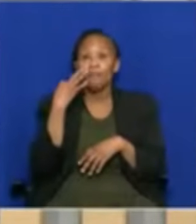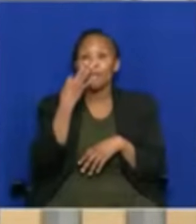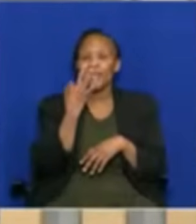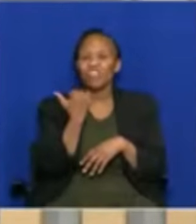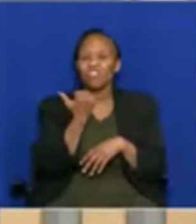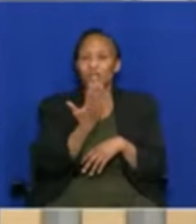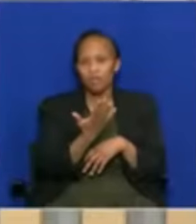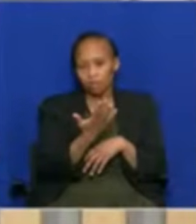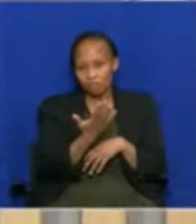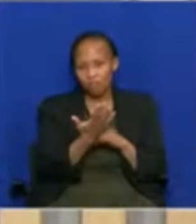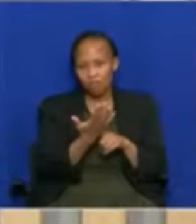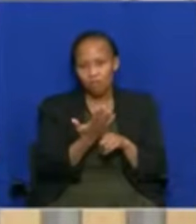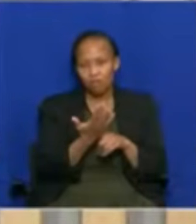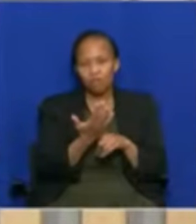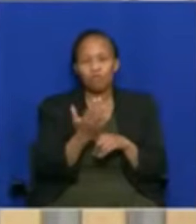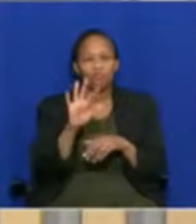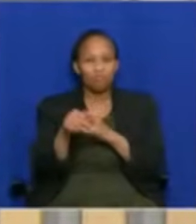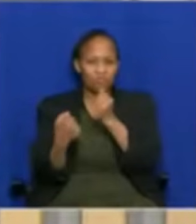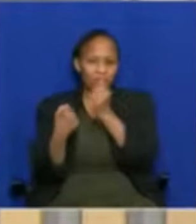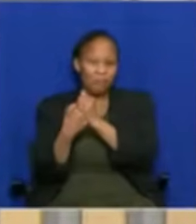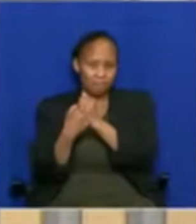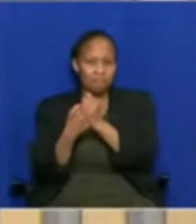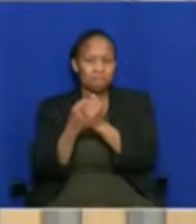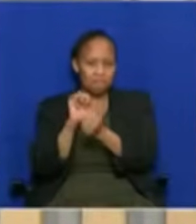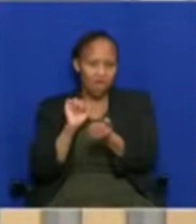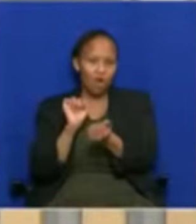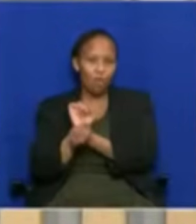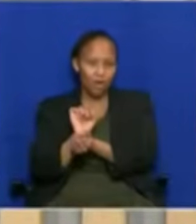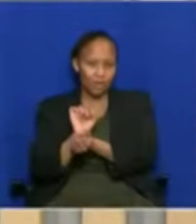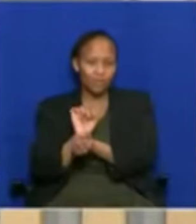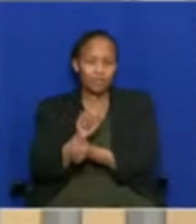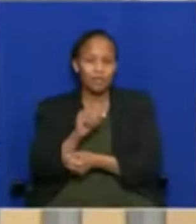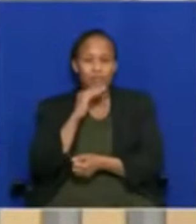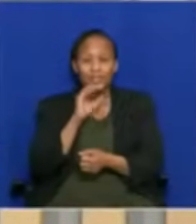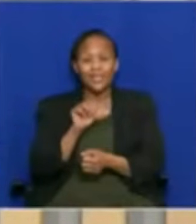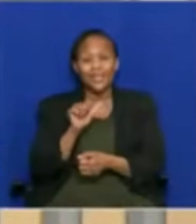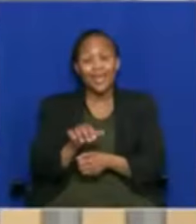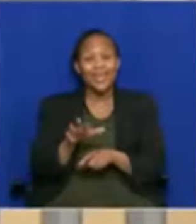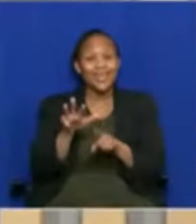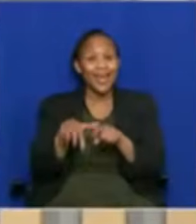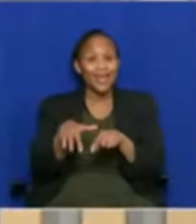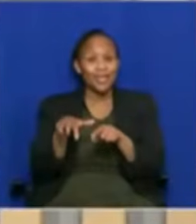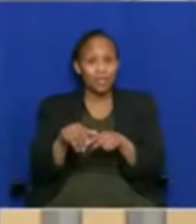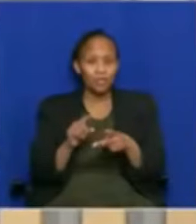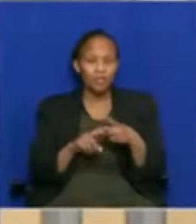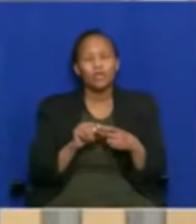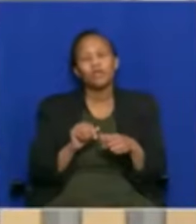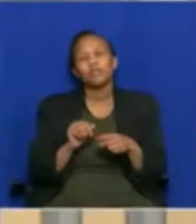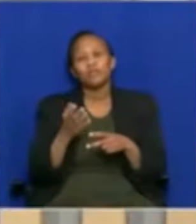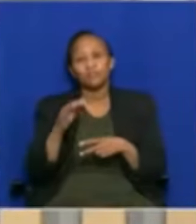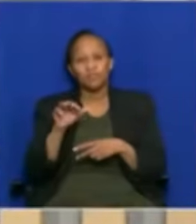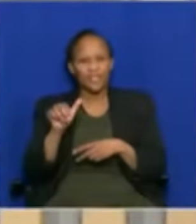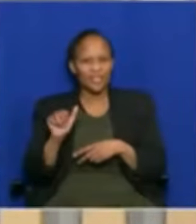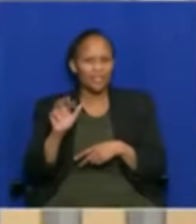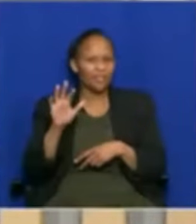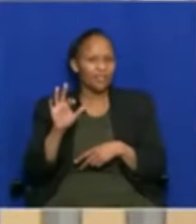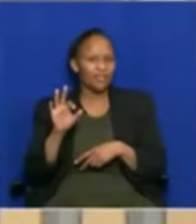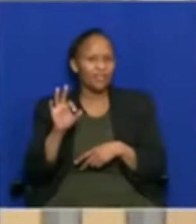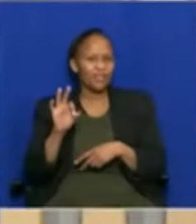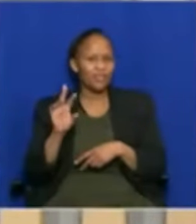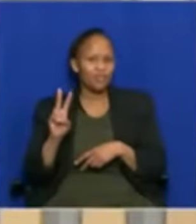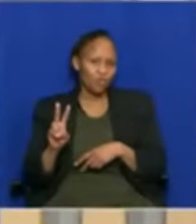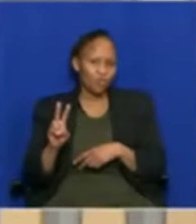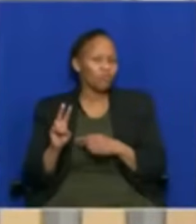warrants. Yes. That's how you'll distinguish. That's A19. Yes. The other 832 is just a plain affidavit. The heading